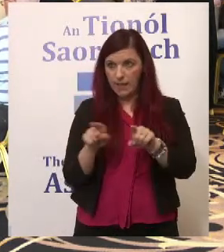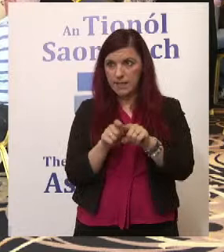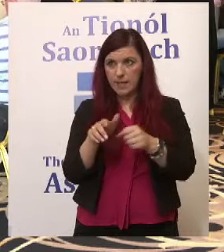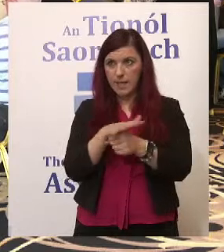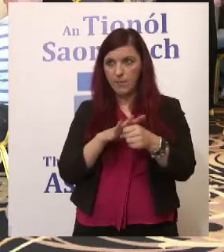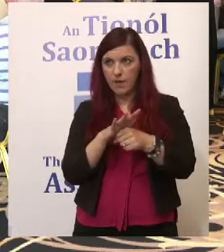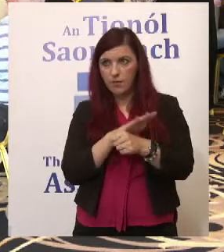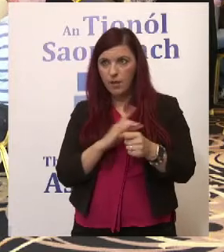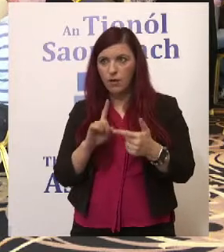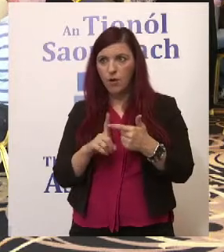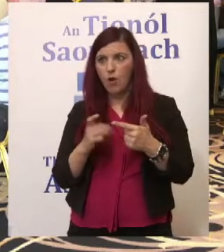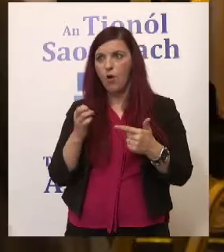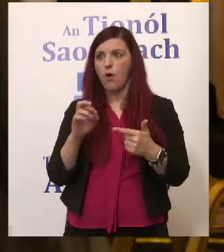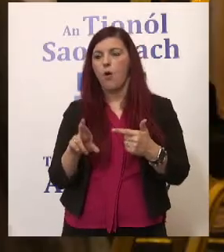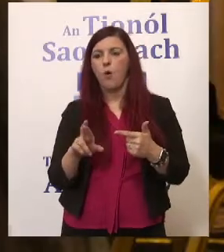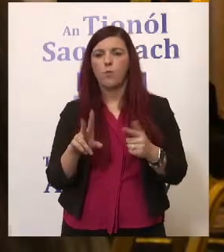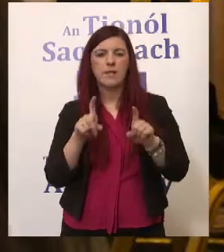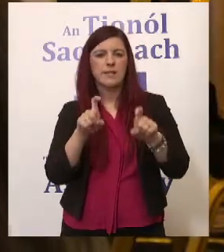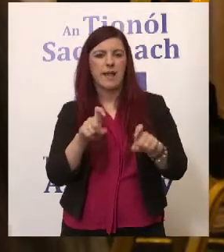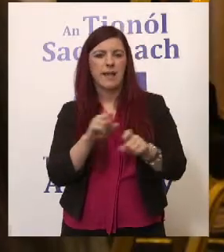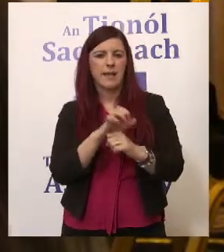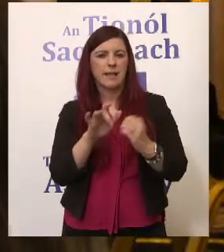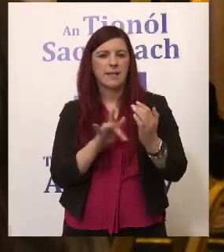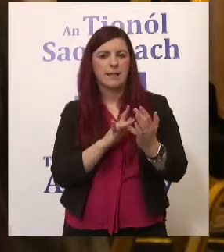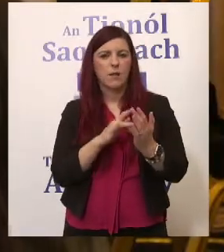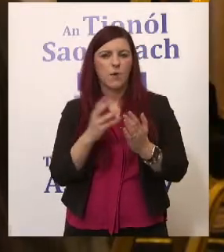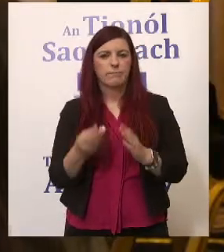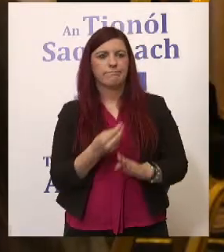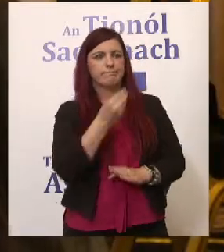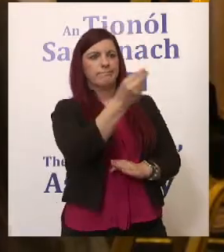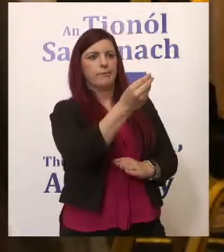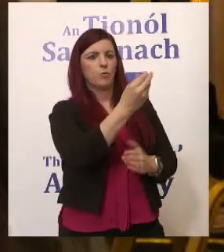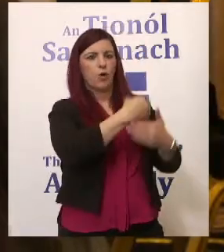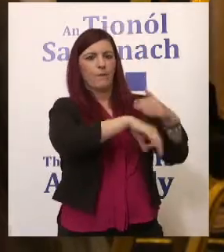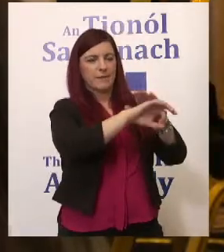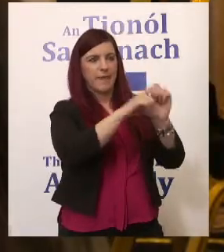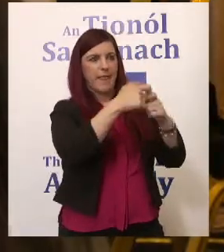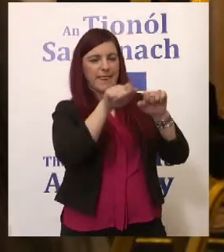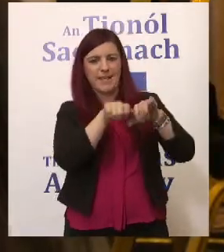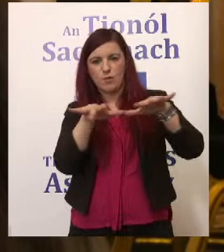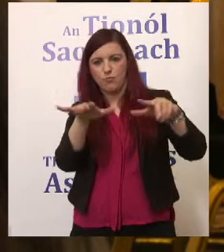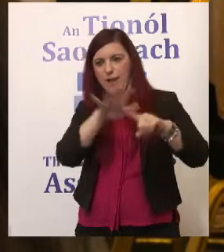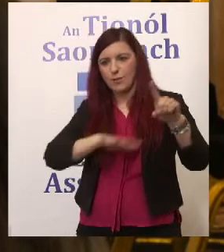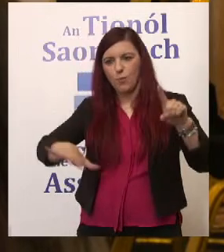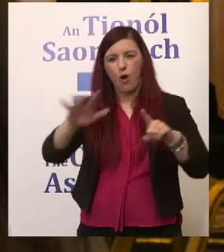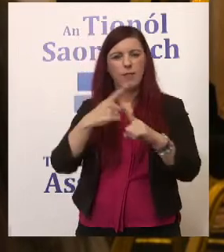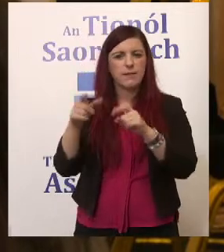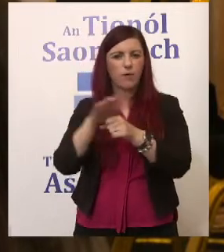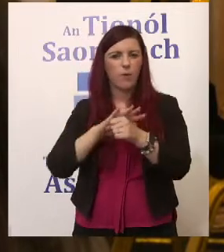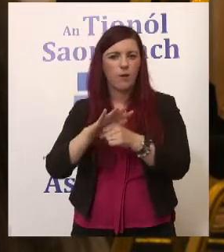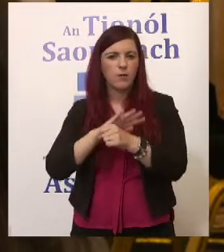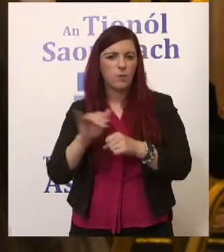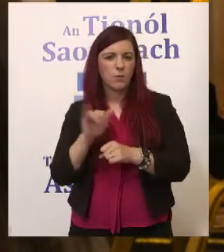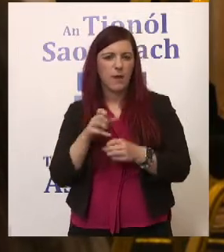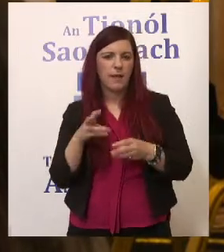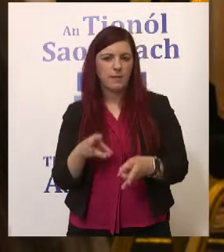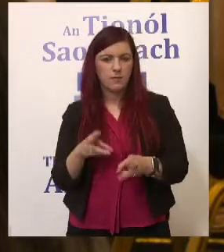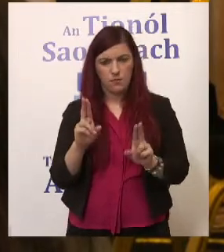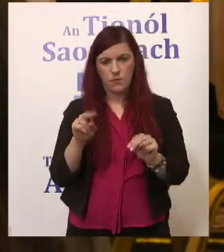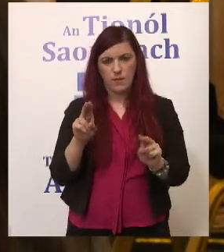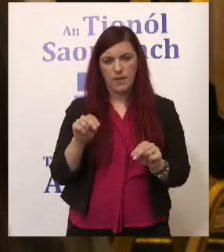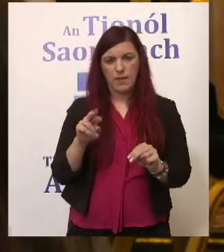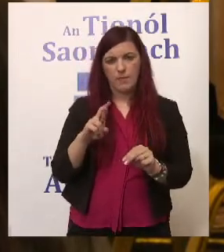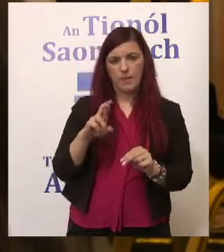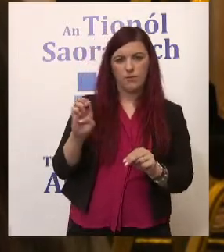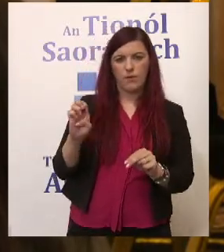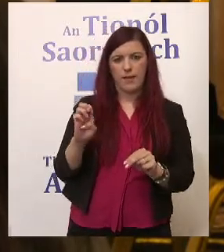I suppose, or would it stay in the centralised manner where it's distributed to them? And is it realistic that the funding could be reallocated locally?